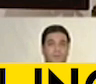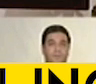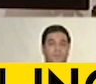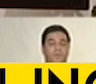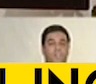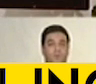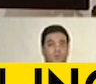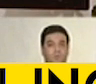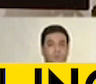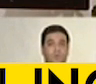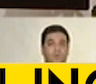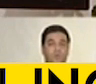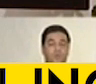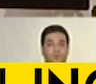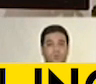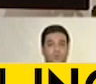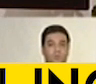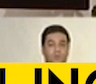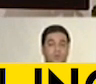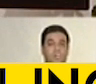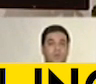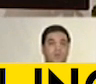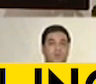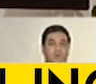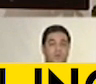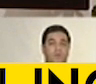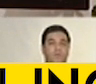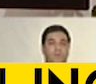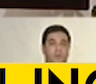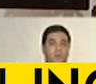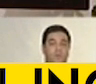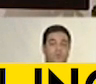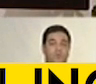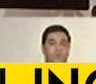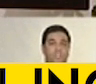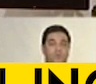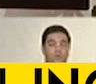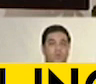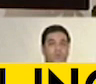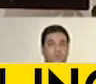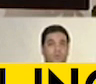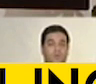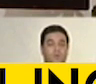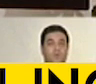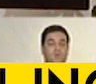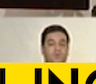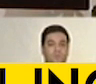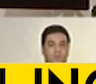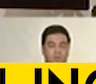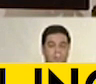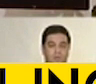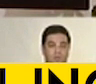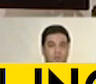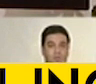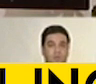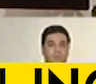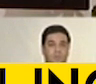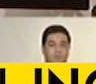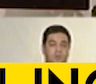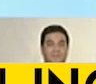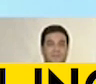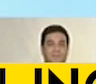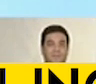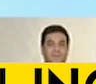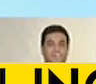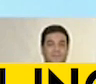Toppa to'g'ri. Juda ko'pchiligingiz allaqachon vatan bo'y tug'ilib o'sgan joyimiz, kindik qonimiz to'kilgan joy deb javob